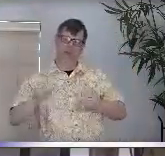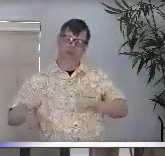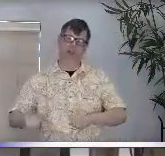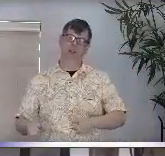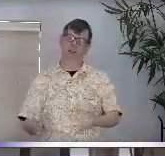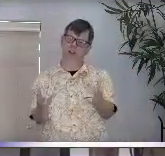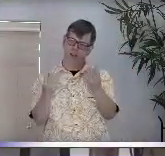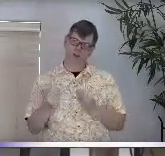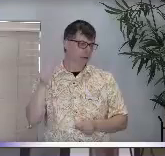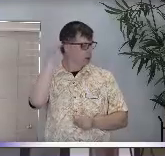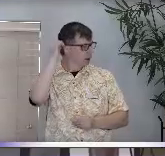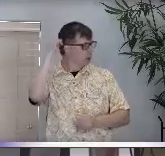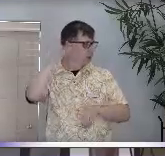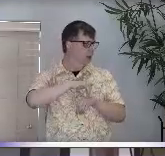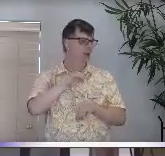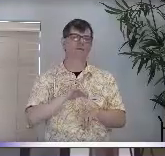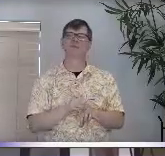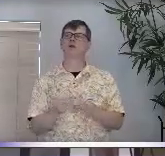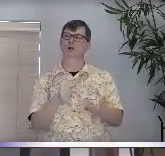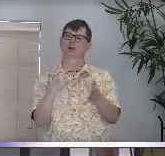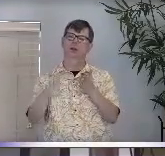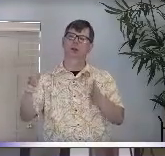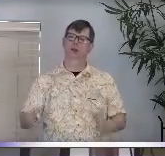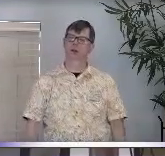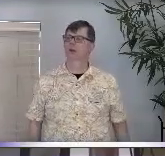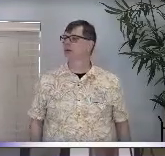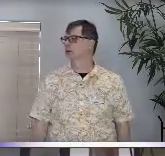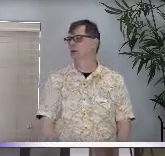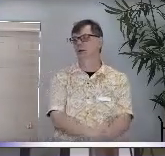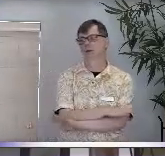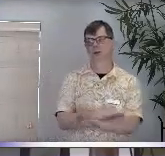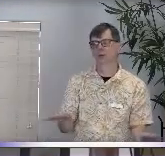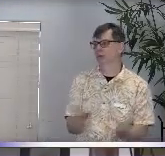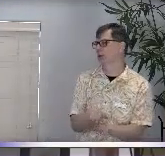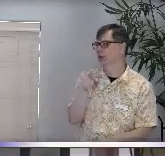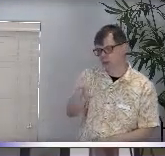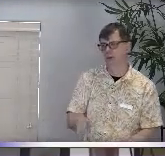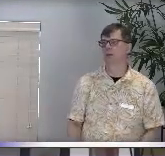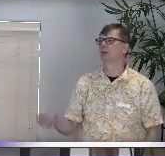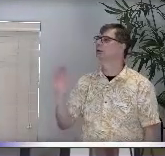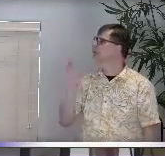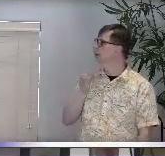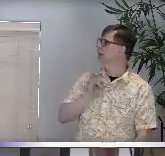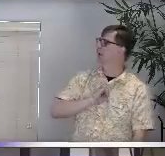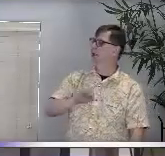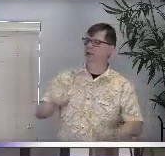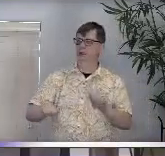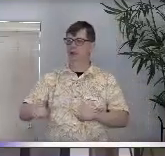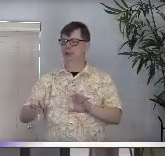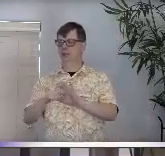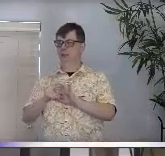fire really, really quickly. And I don't know about you, but I can do that. I